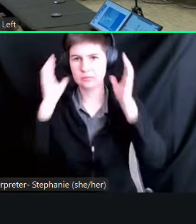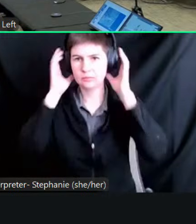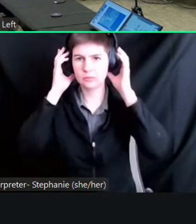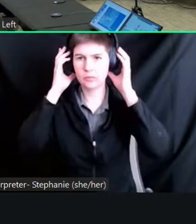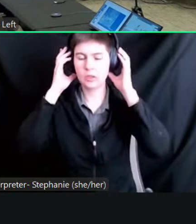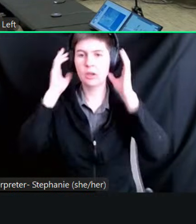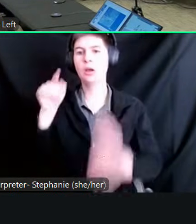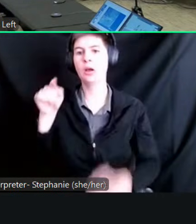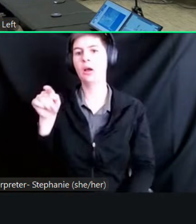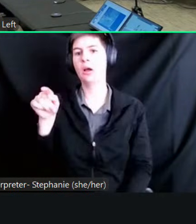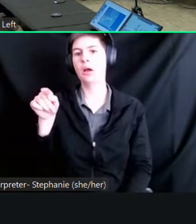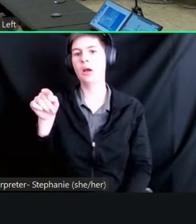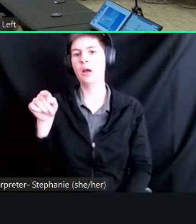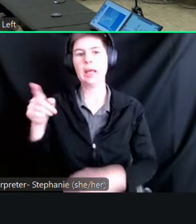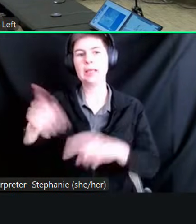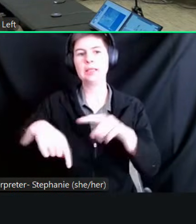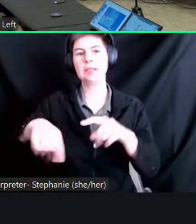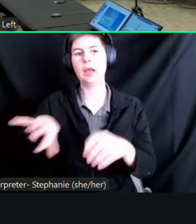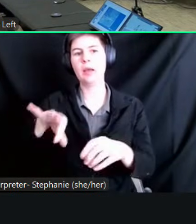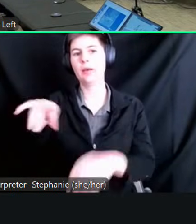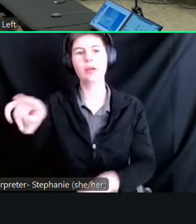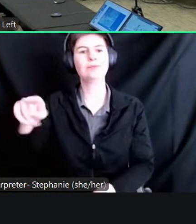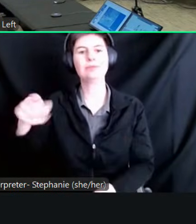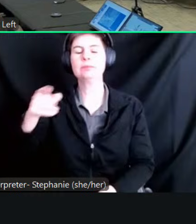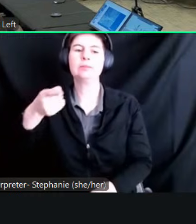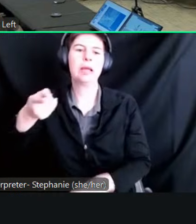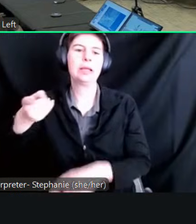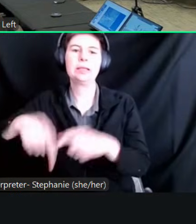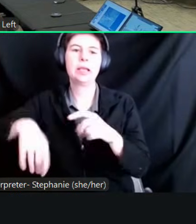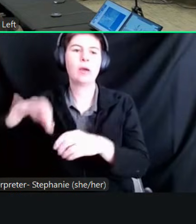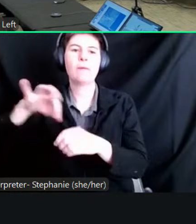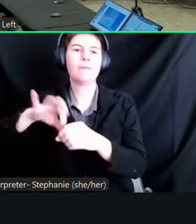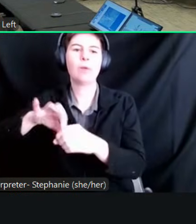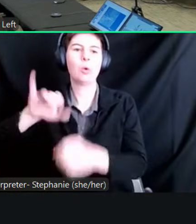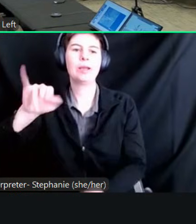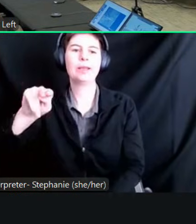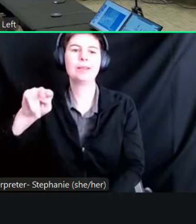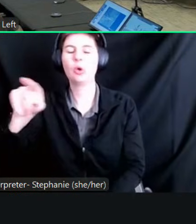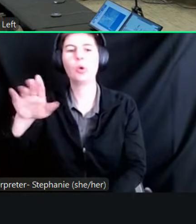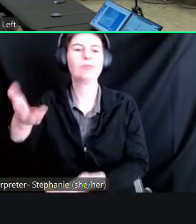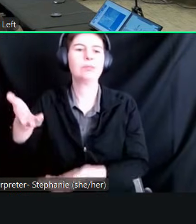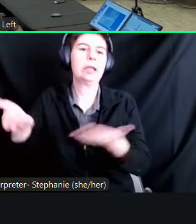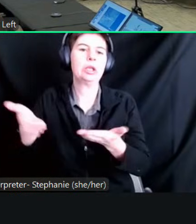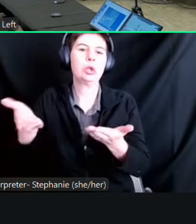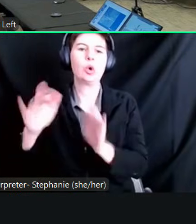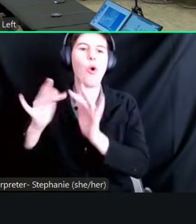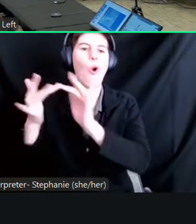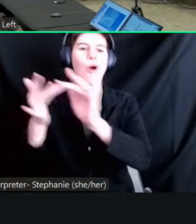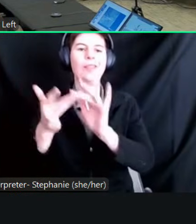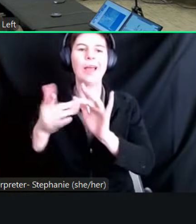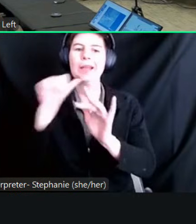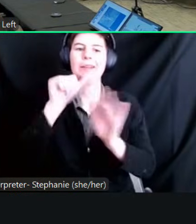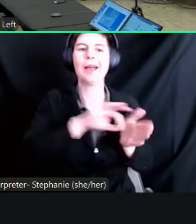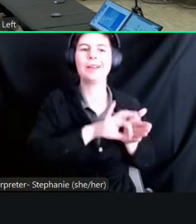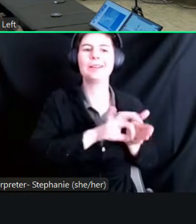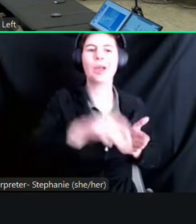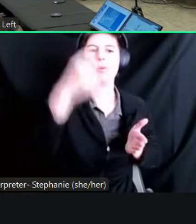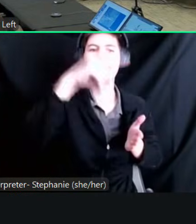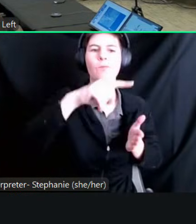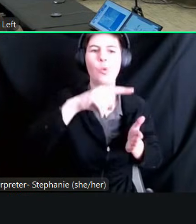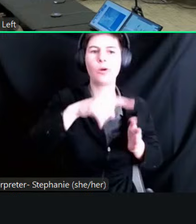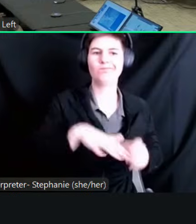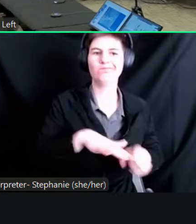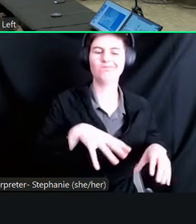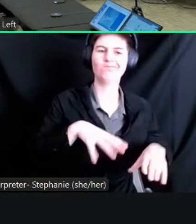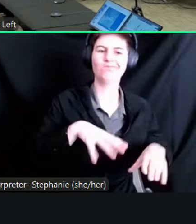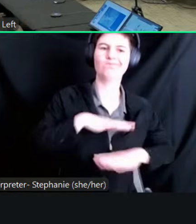in. Her presence doesn't count for a quorum. Okay. Online presence. Her online, and we actually need a quorum to